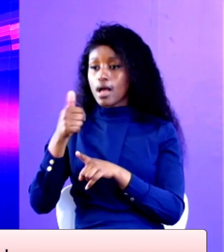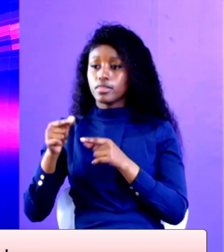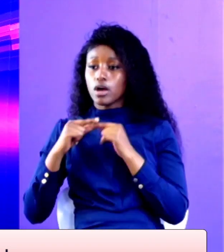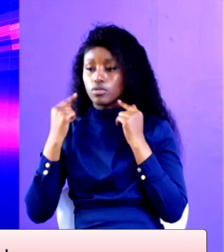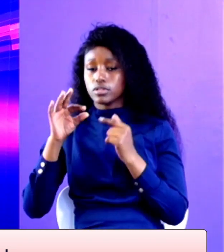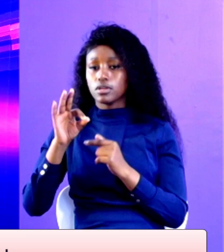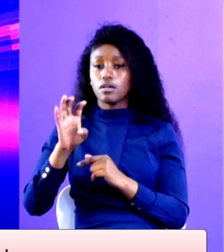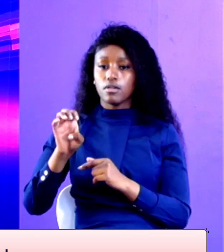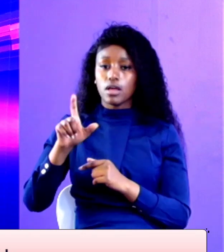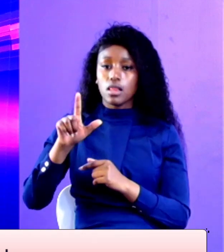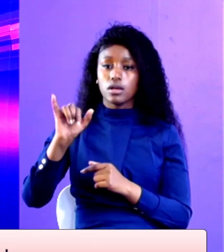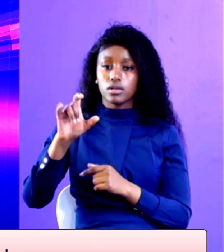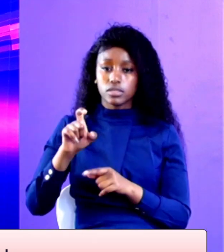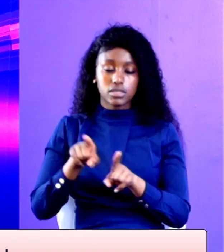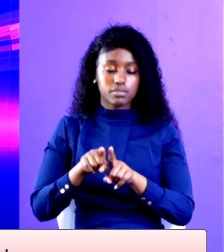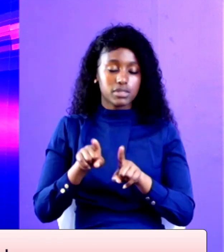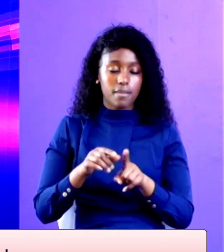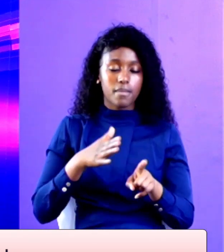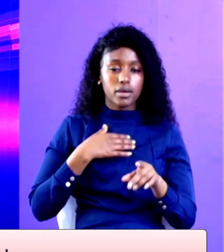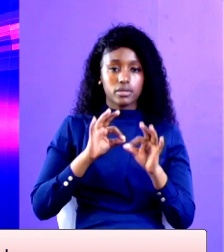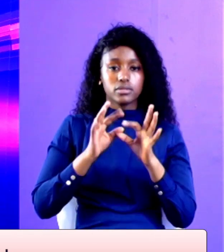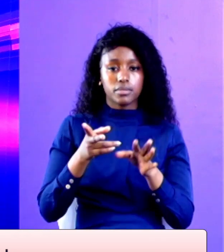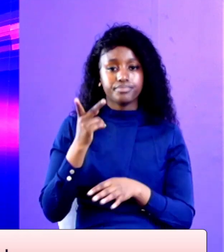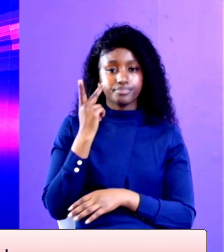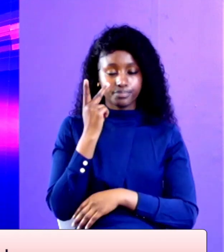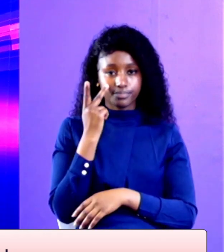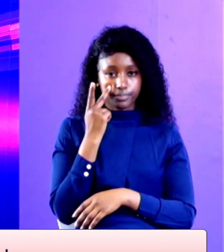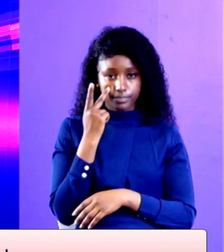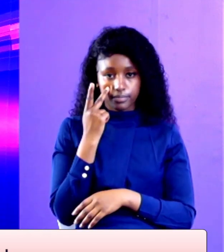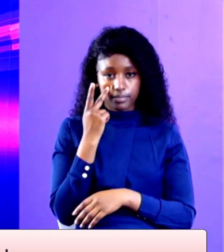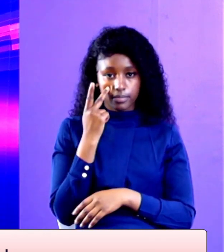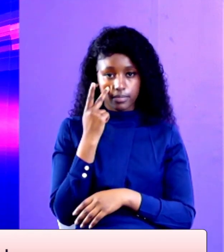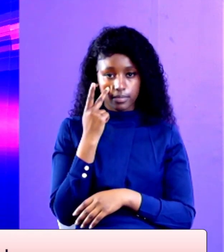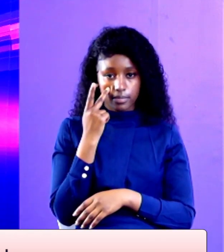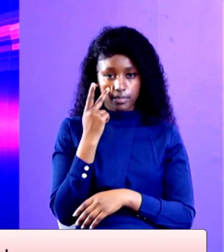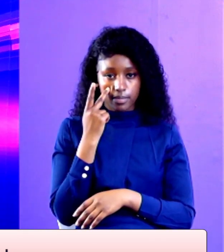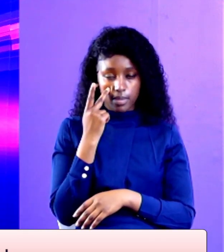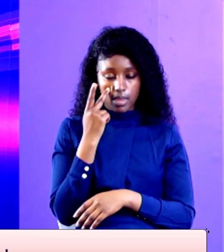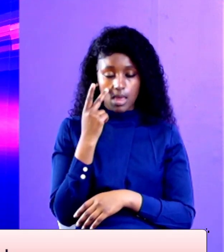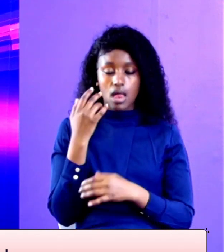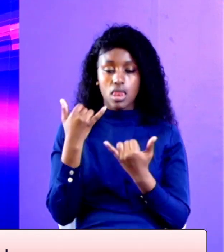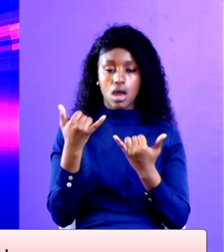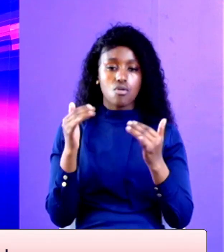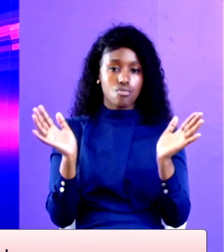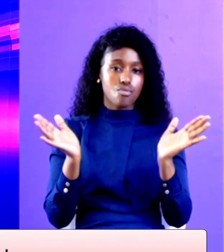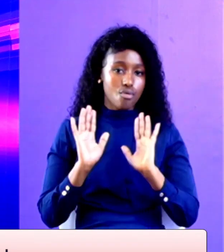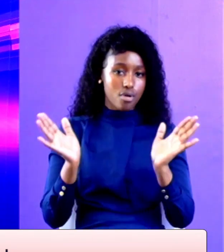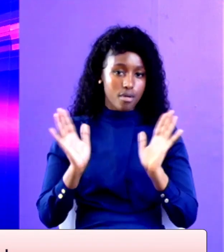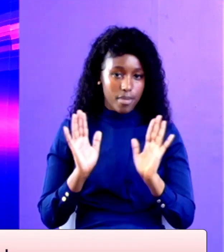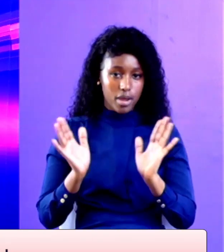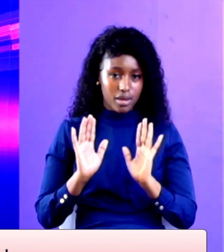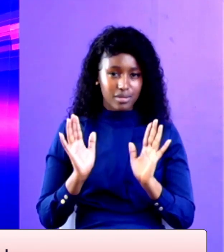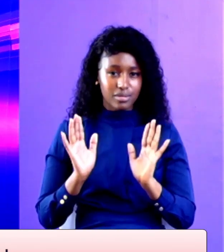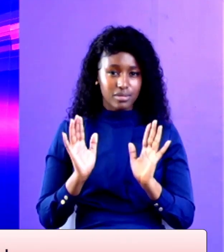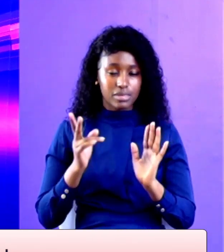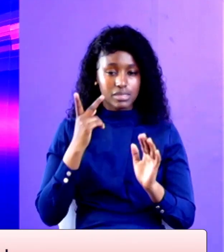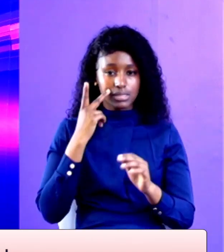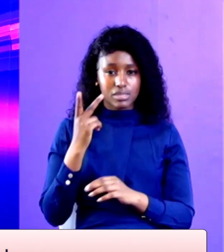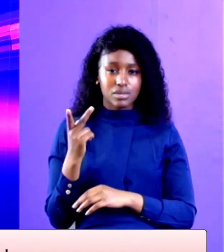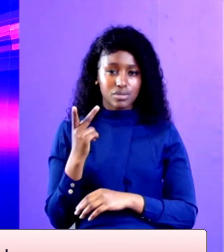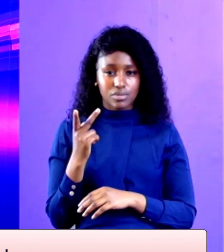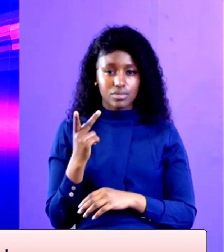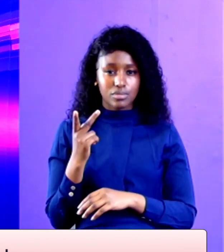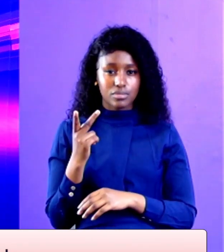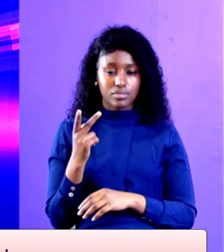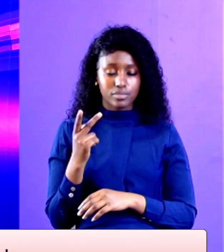Felix. Our sign language interpreter was Esther Kendi. And it's goodbye from us. See you.